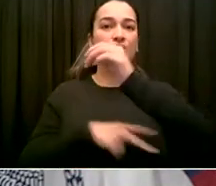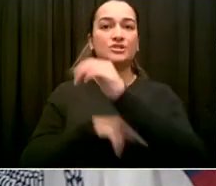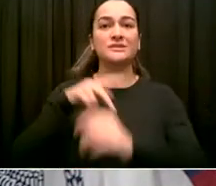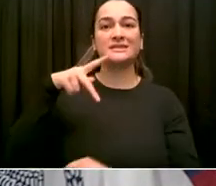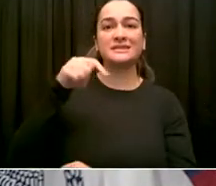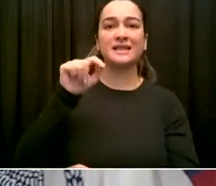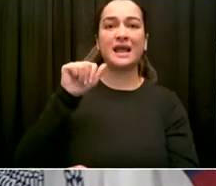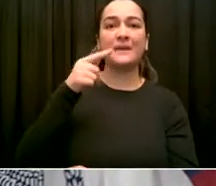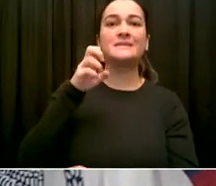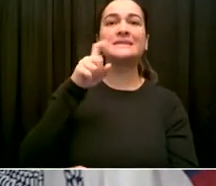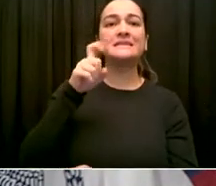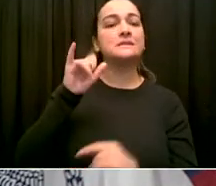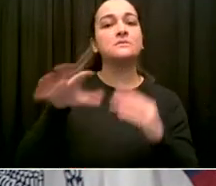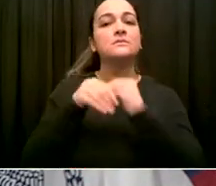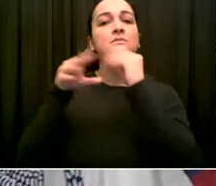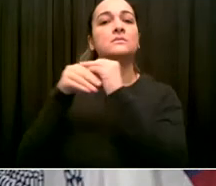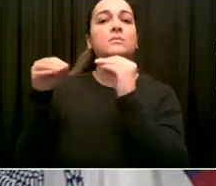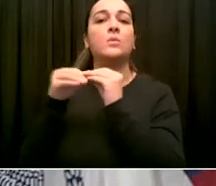ahead, Steve.